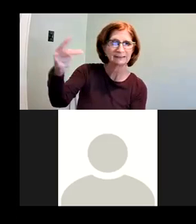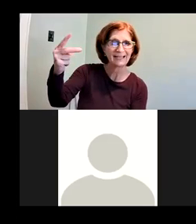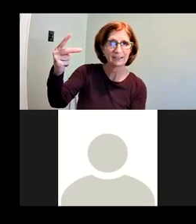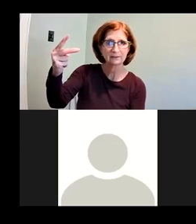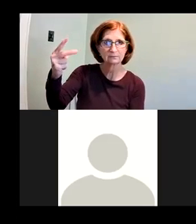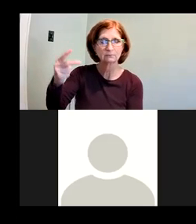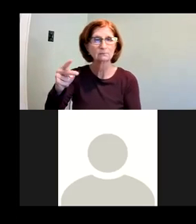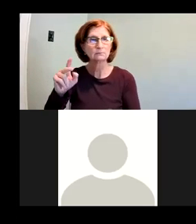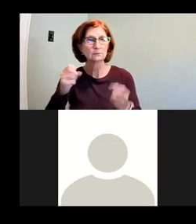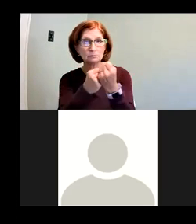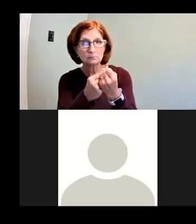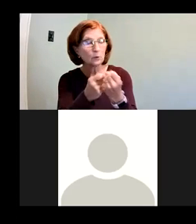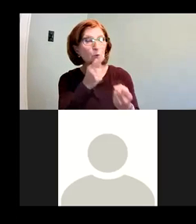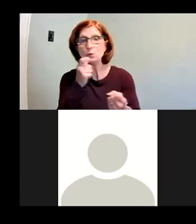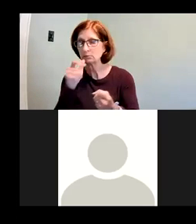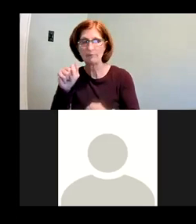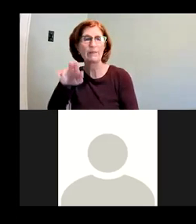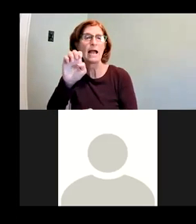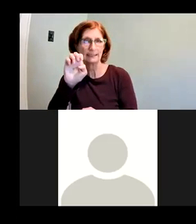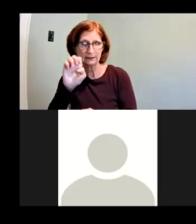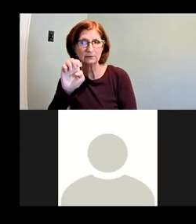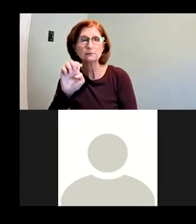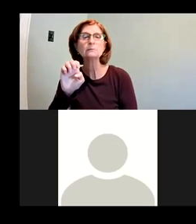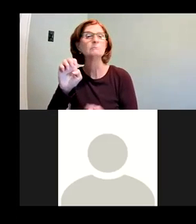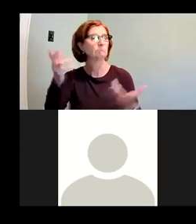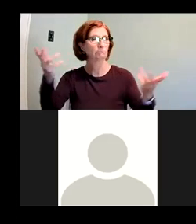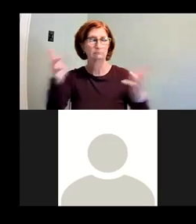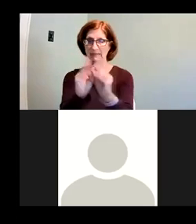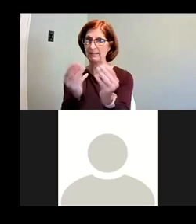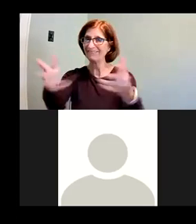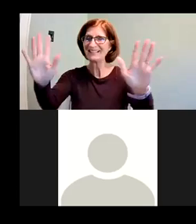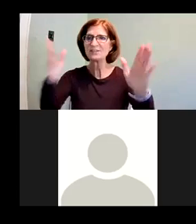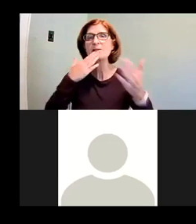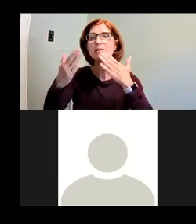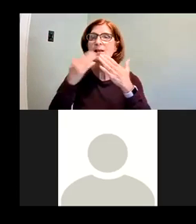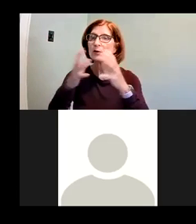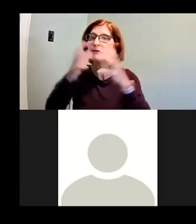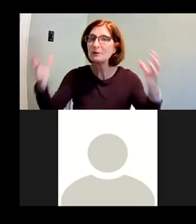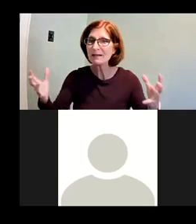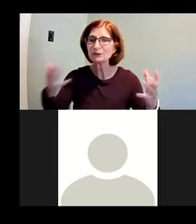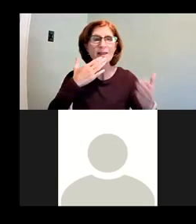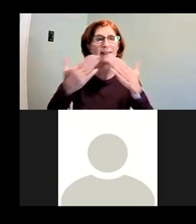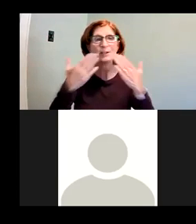All those in favor? Aye. Aye. Meeting stands adjourned. Thank you very much. Thank you. Thank you, everyone.